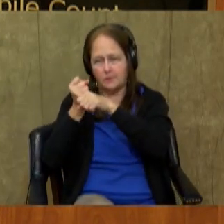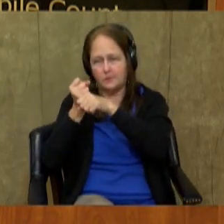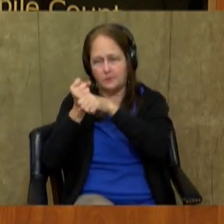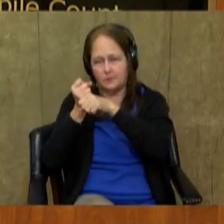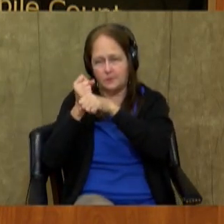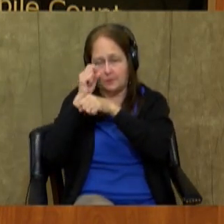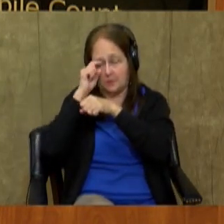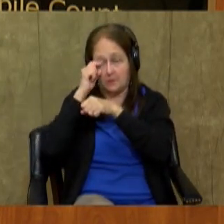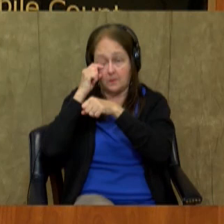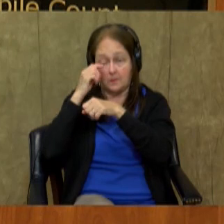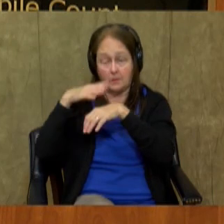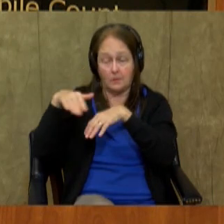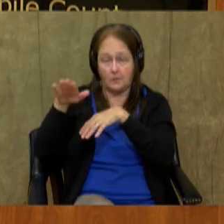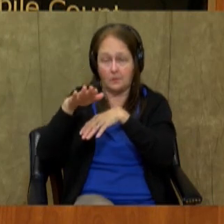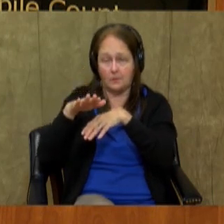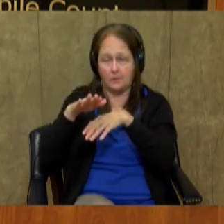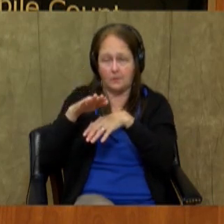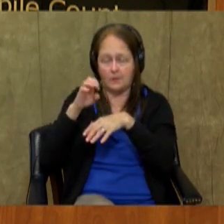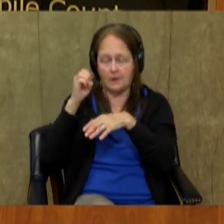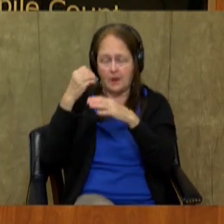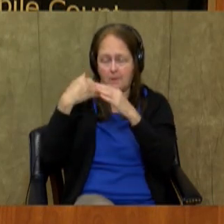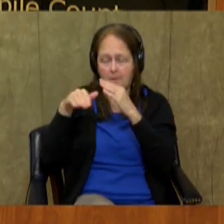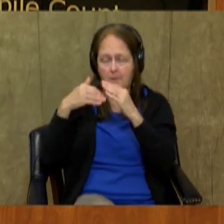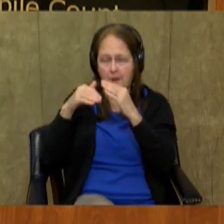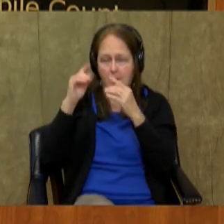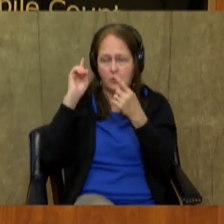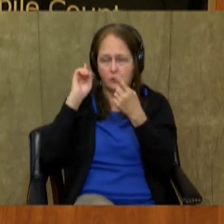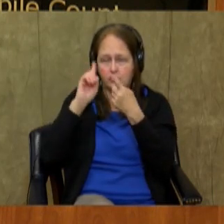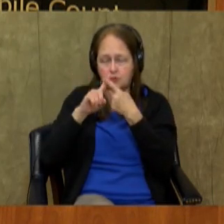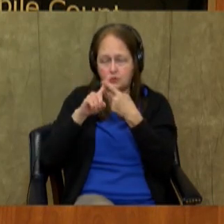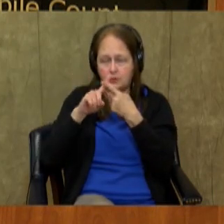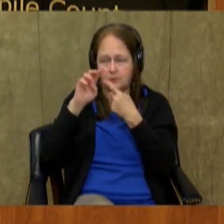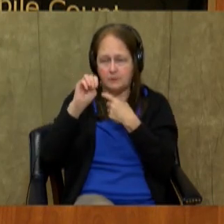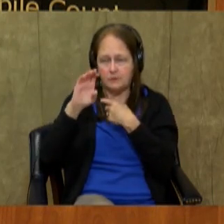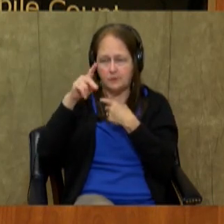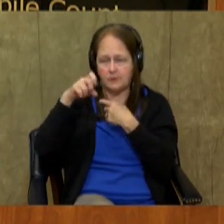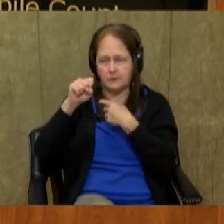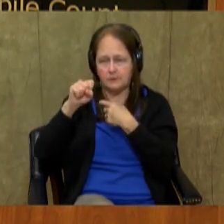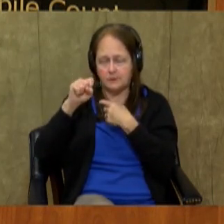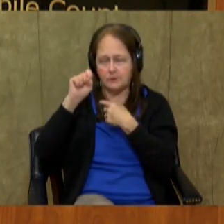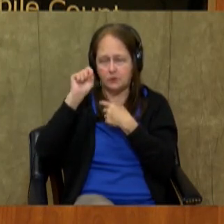see if you can answer it. Email your answer to